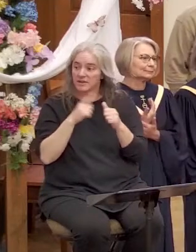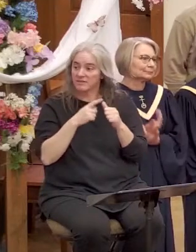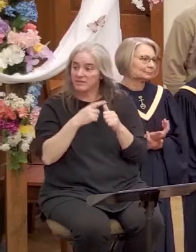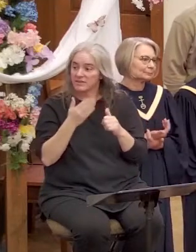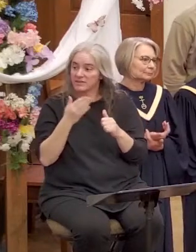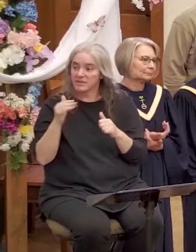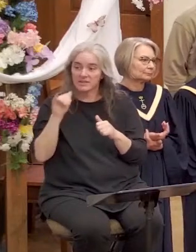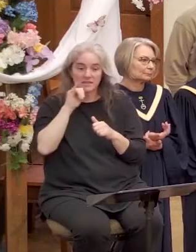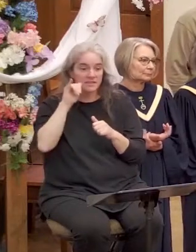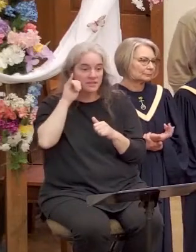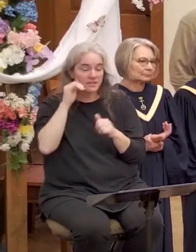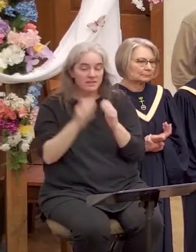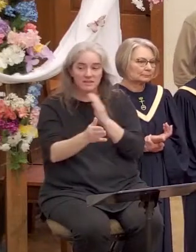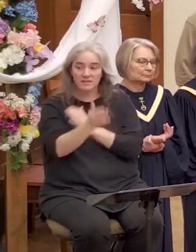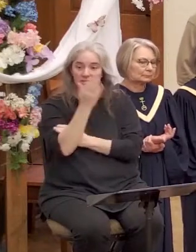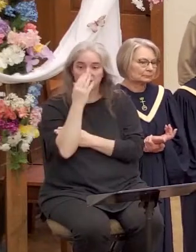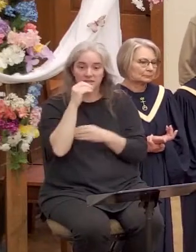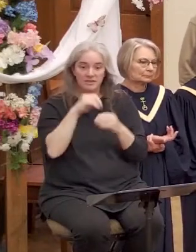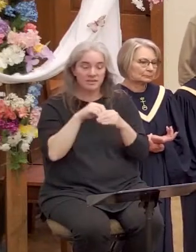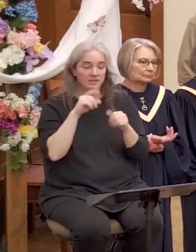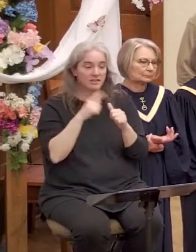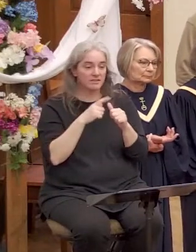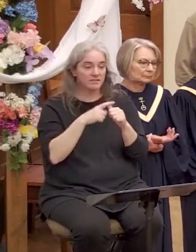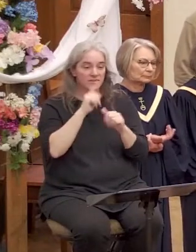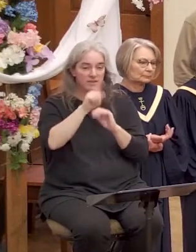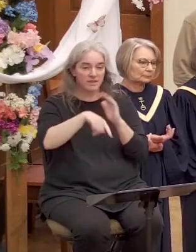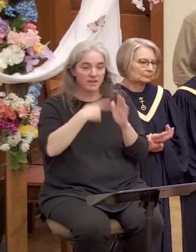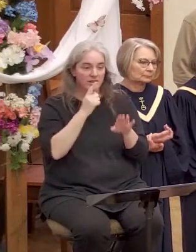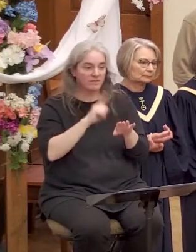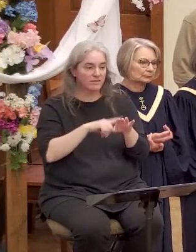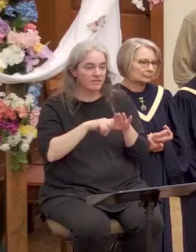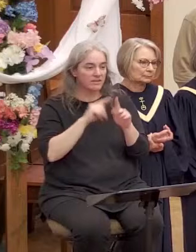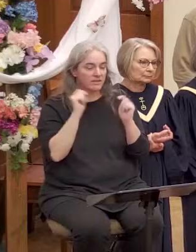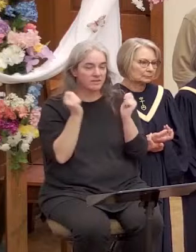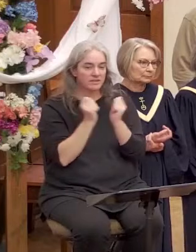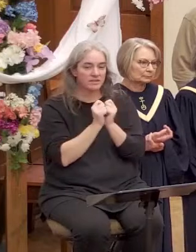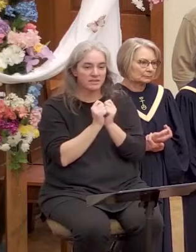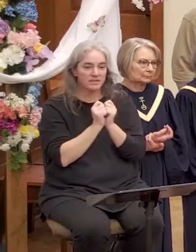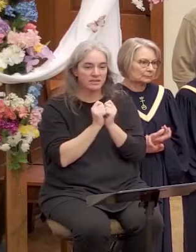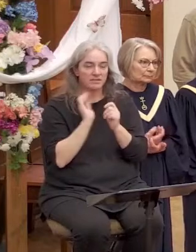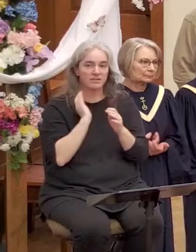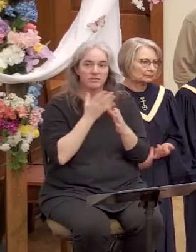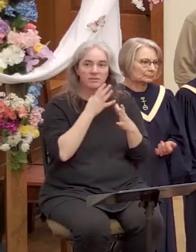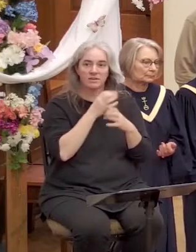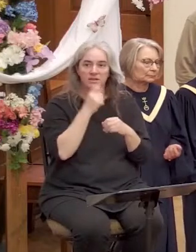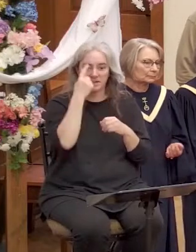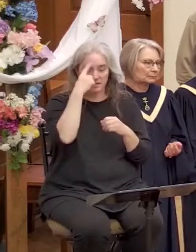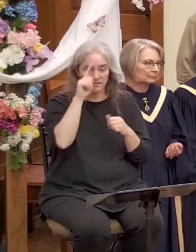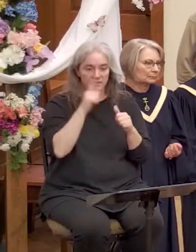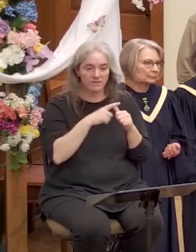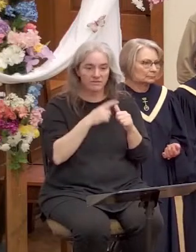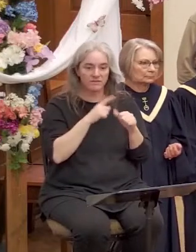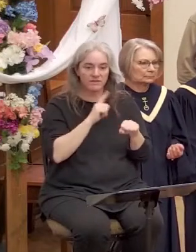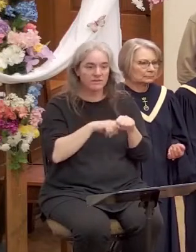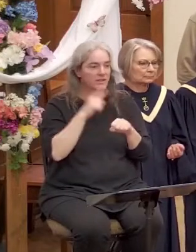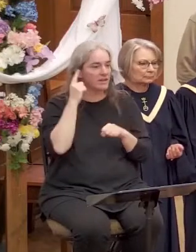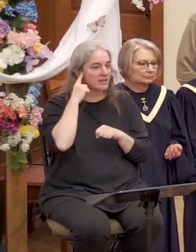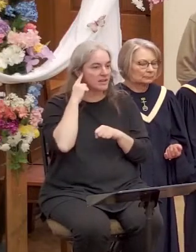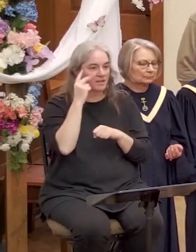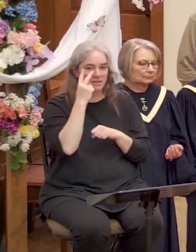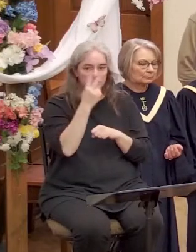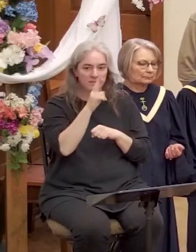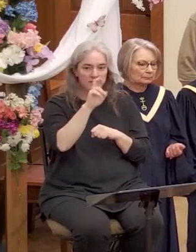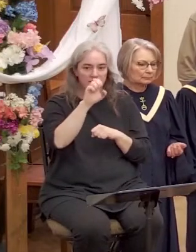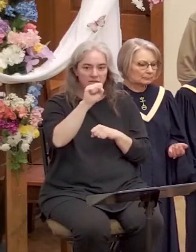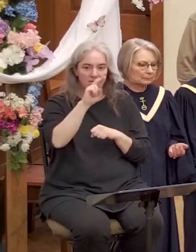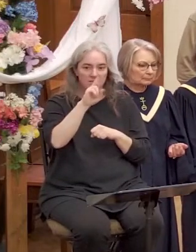morning, in the first hour of our time together, we got, for the first time, to hear and see the results of